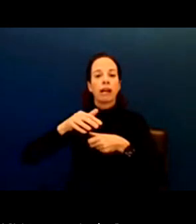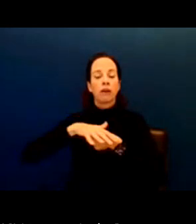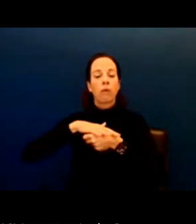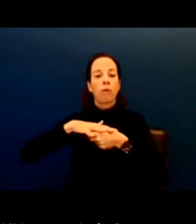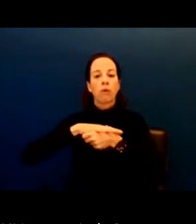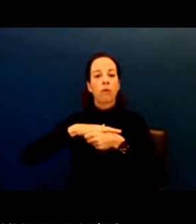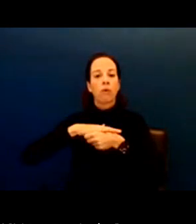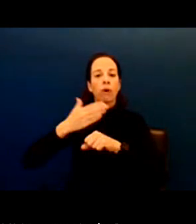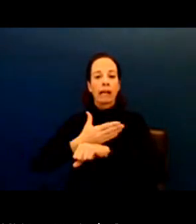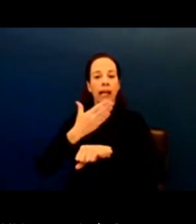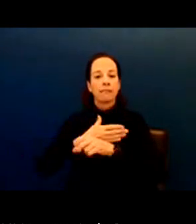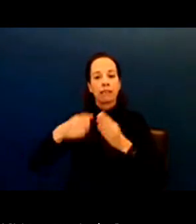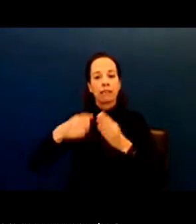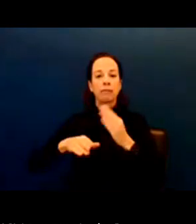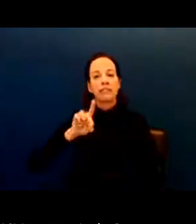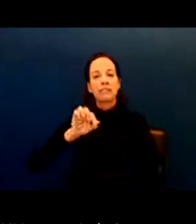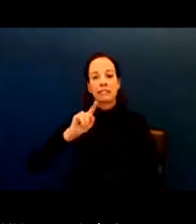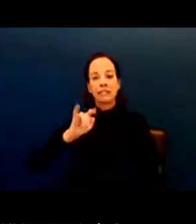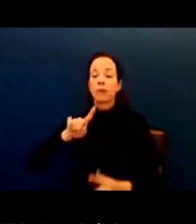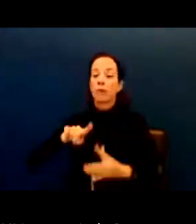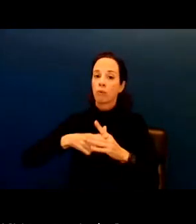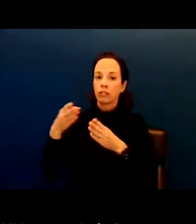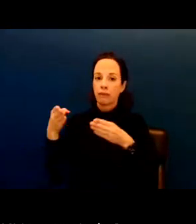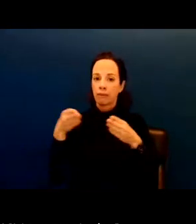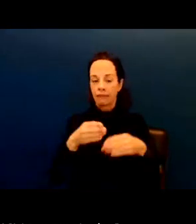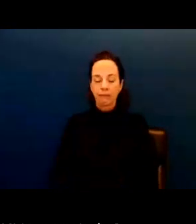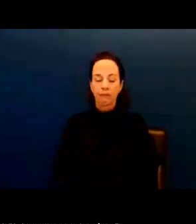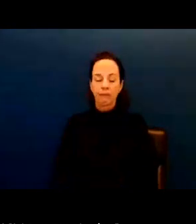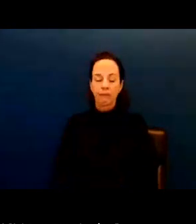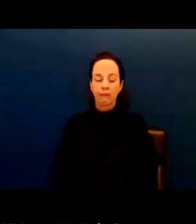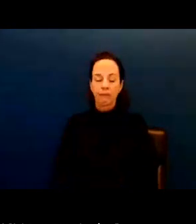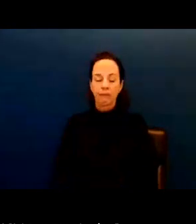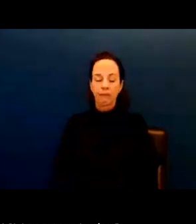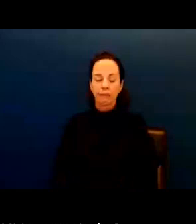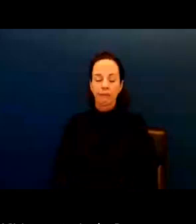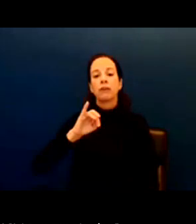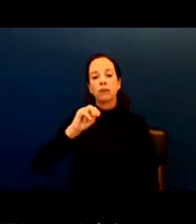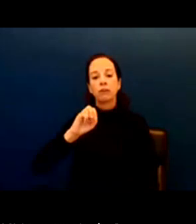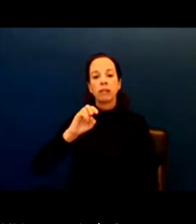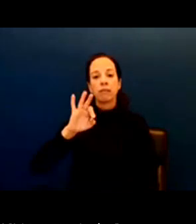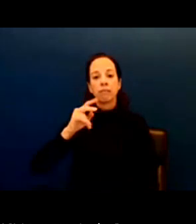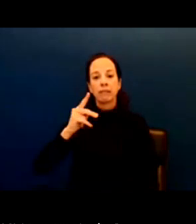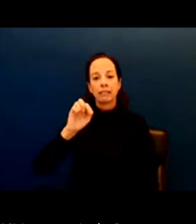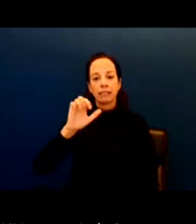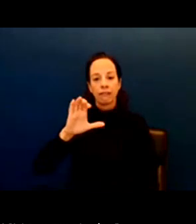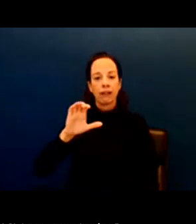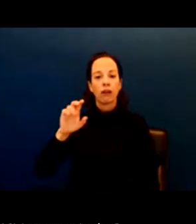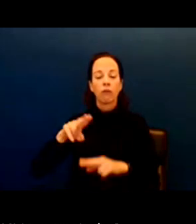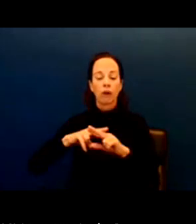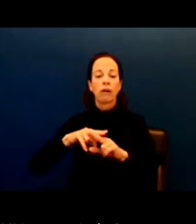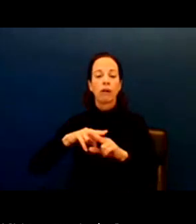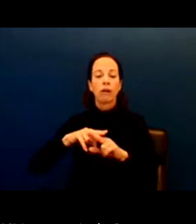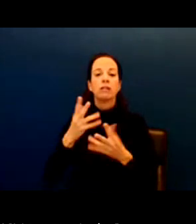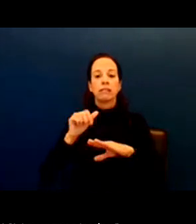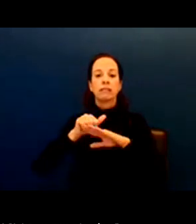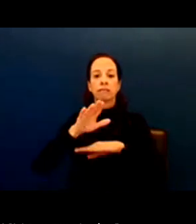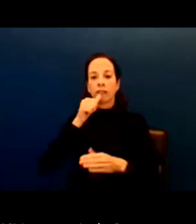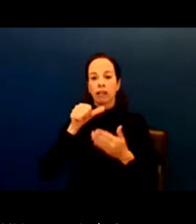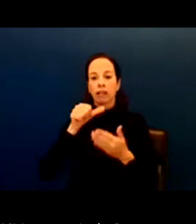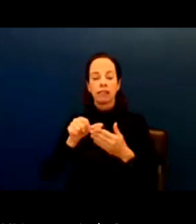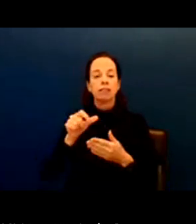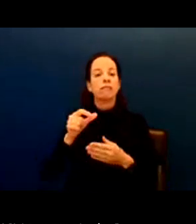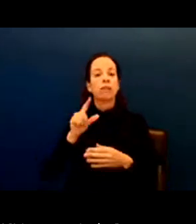programmed. The city and Union Pacific Railroad have submitted letters committing to delivering improvements to both the original and